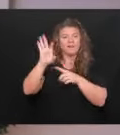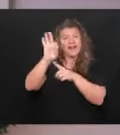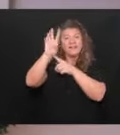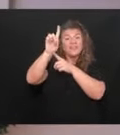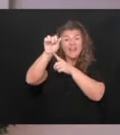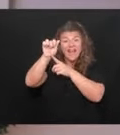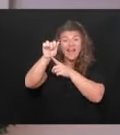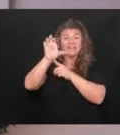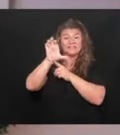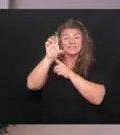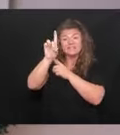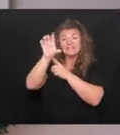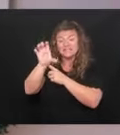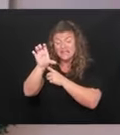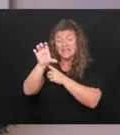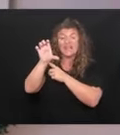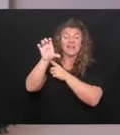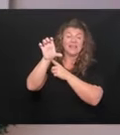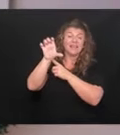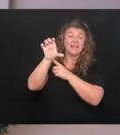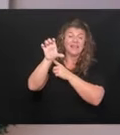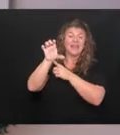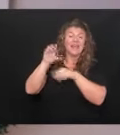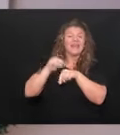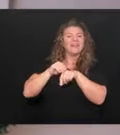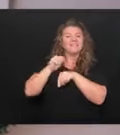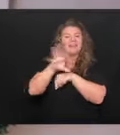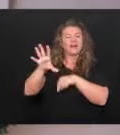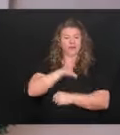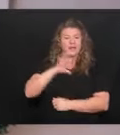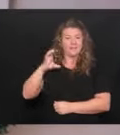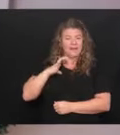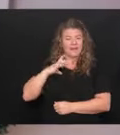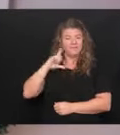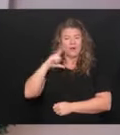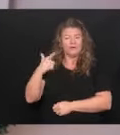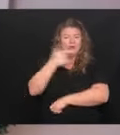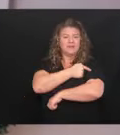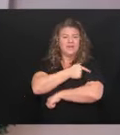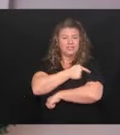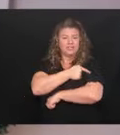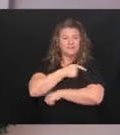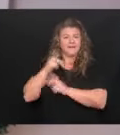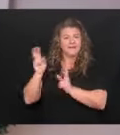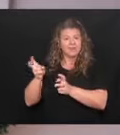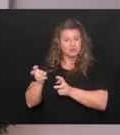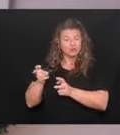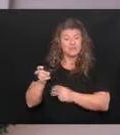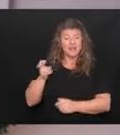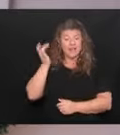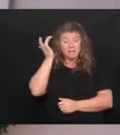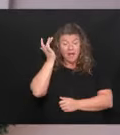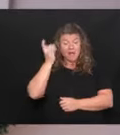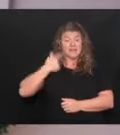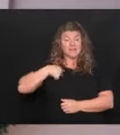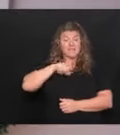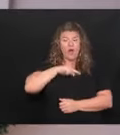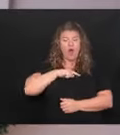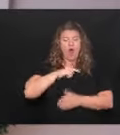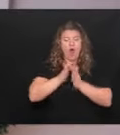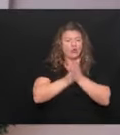Administration, the Centers for Disease Control, and the Advisory Committee on Immunization Practices. But because of our